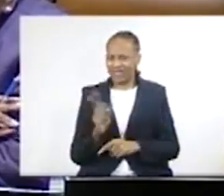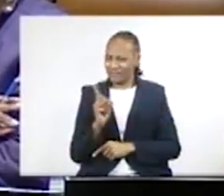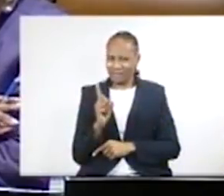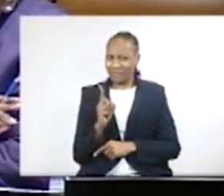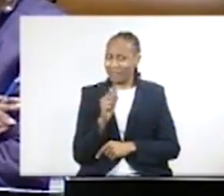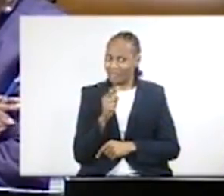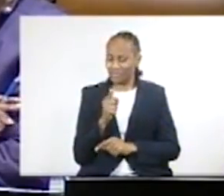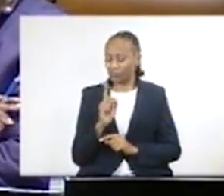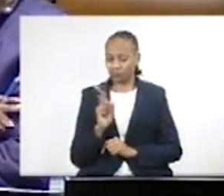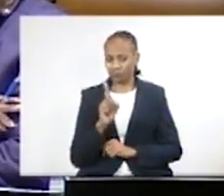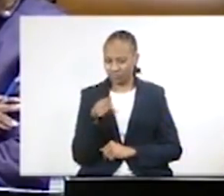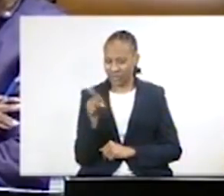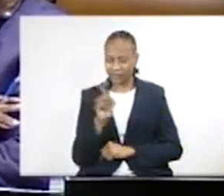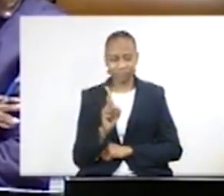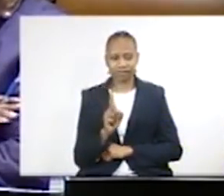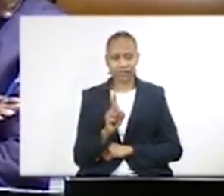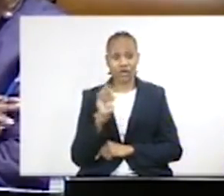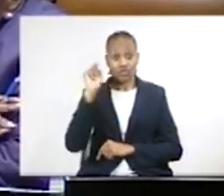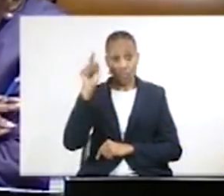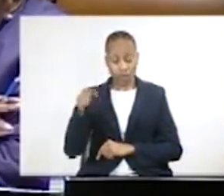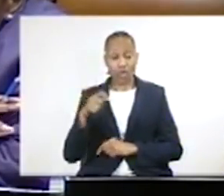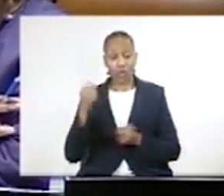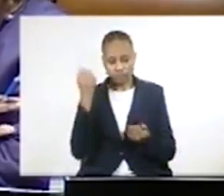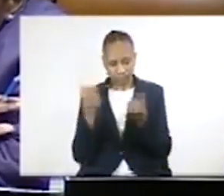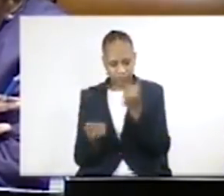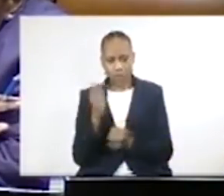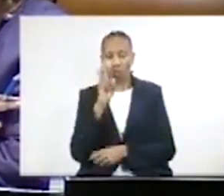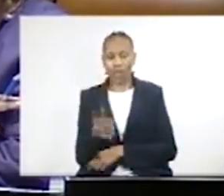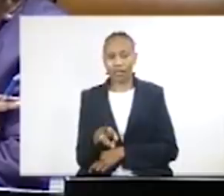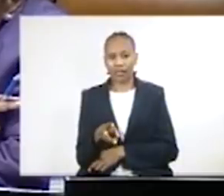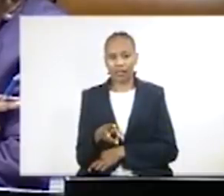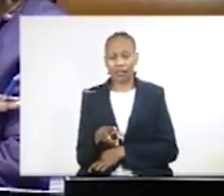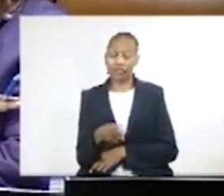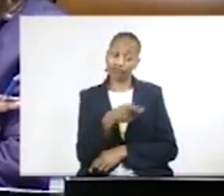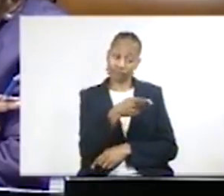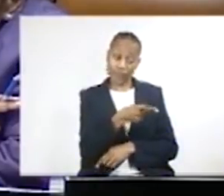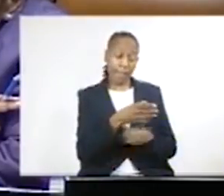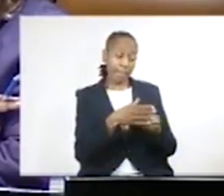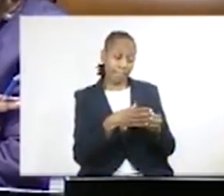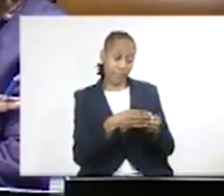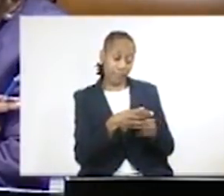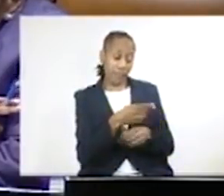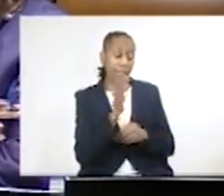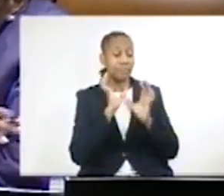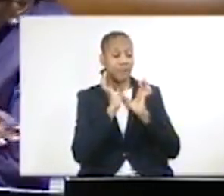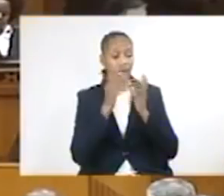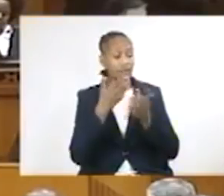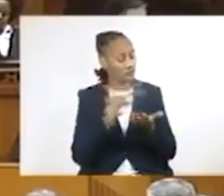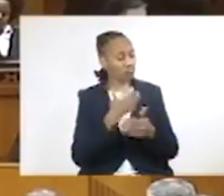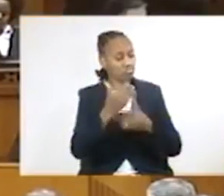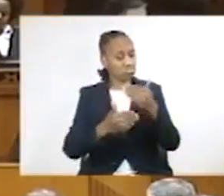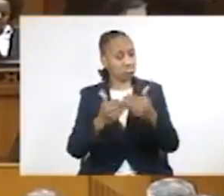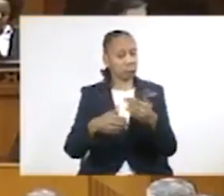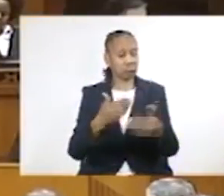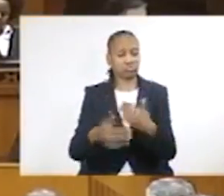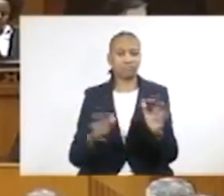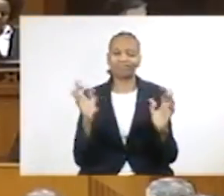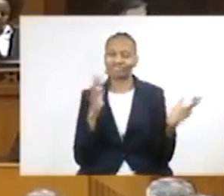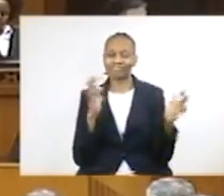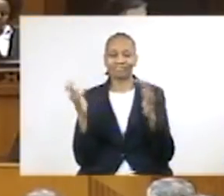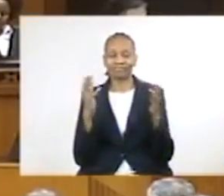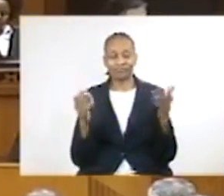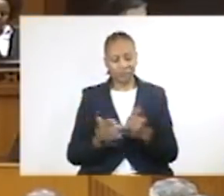Because it is not an open and shut, a statement that you make and you conclude on. There are many implications on it, and I